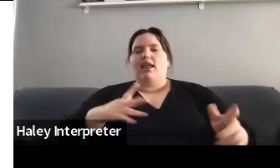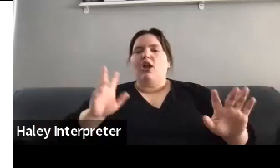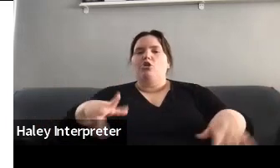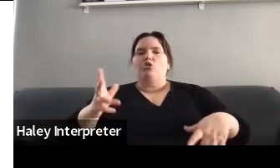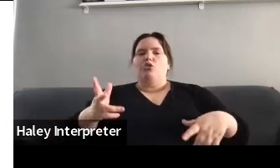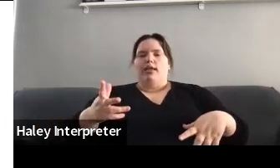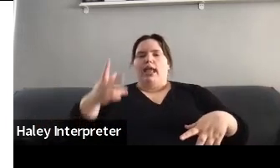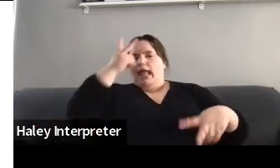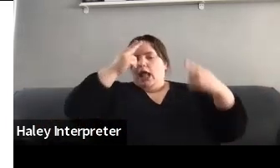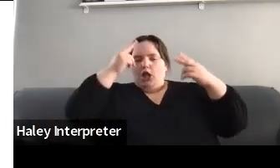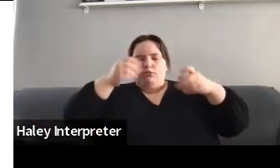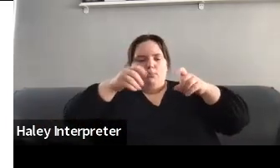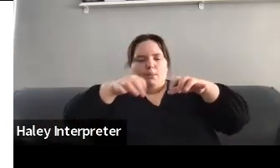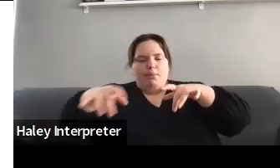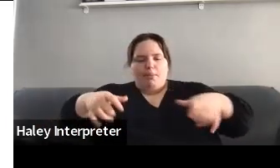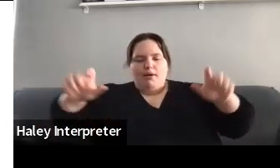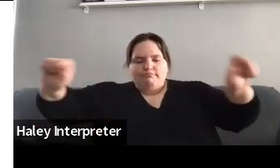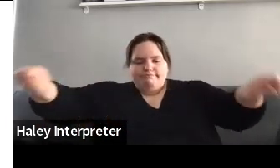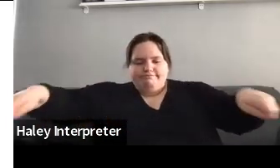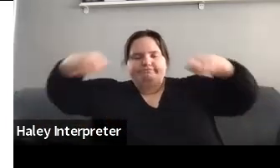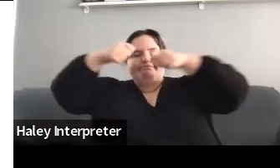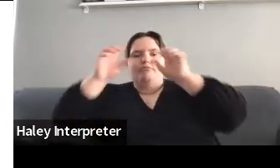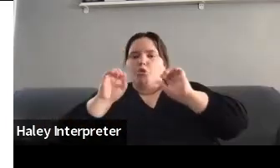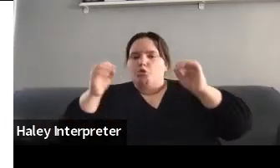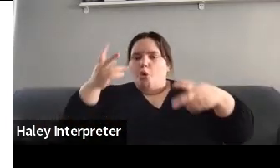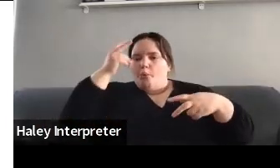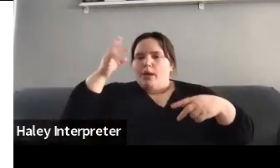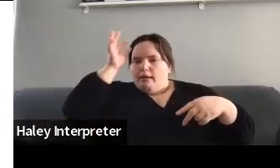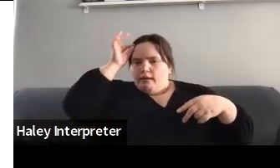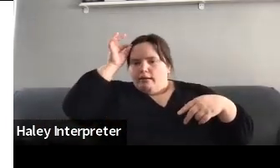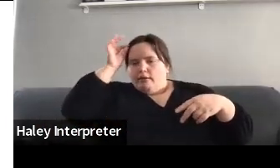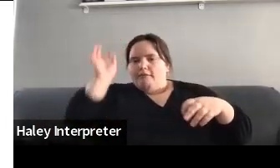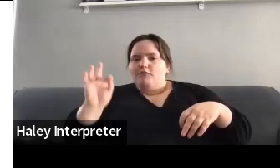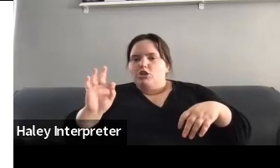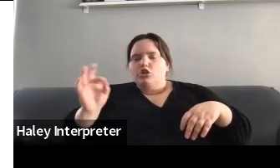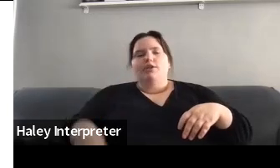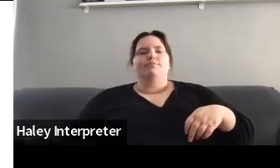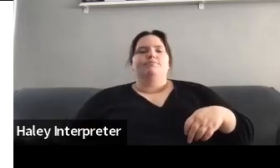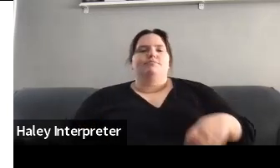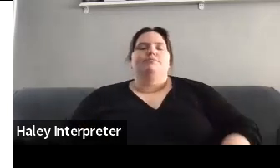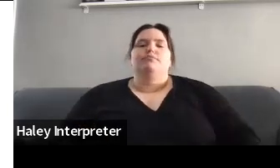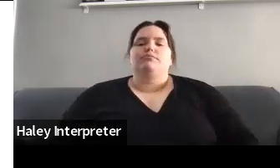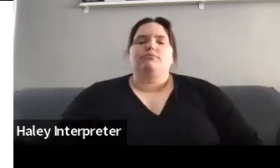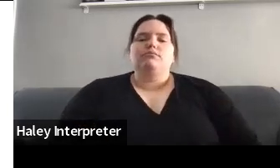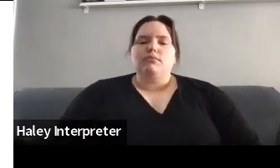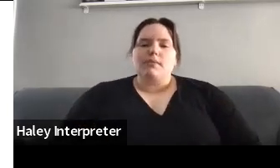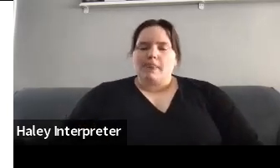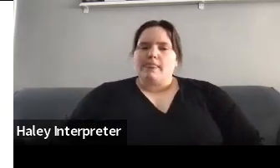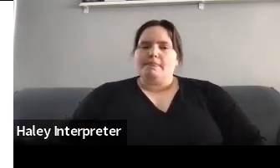your furniture. This could be a way to elevate your dog up a bit so that you can, dog or cat, so that you can